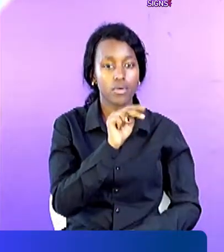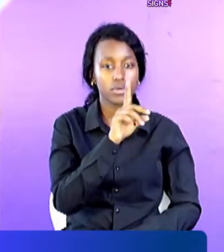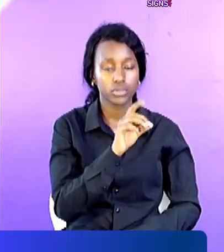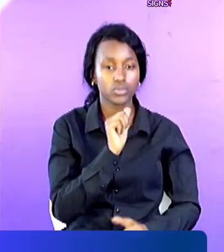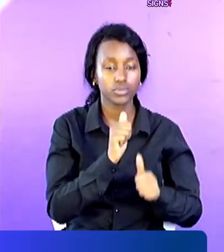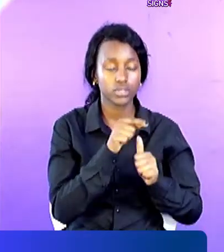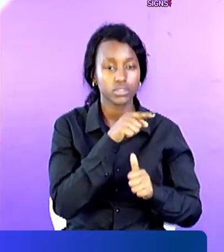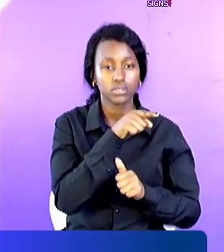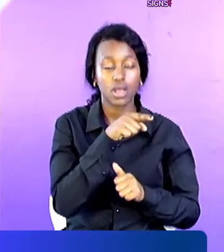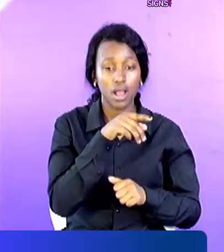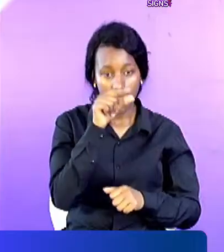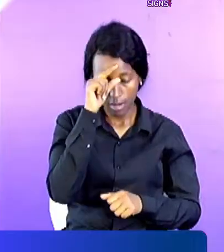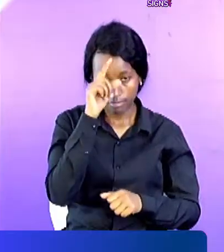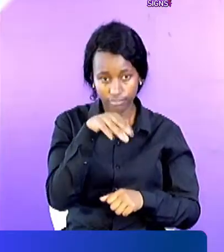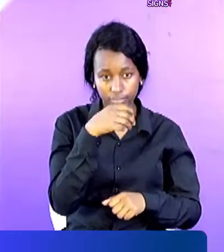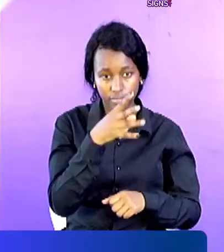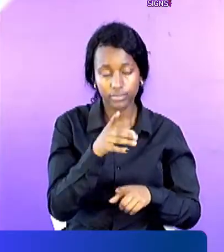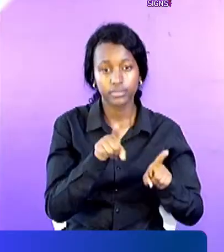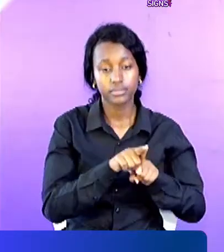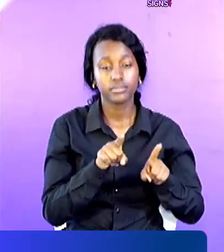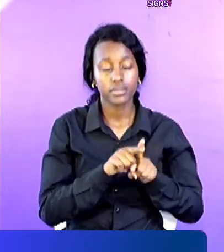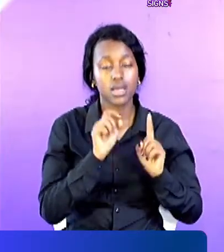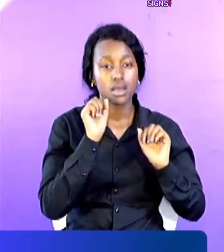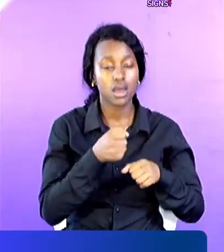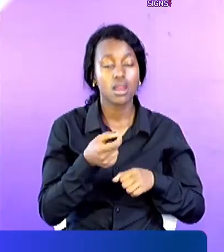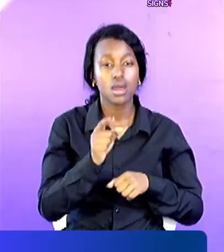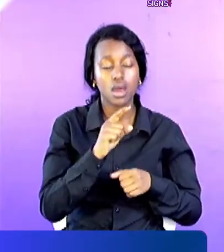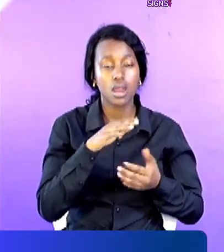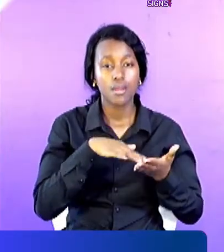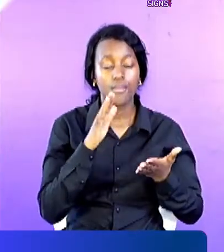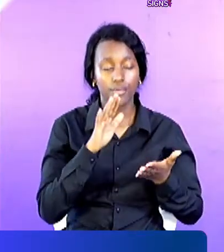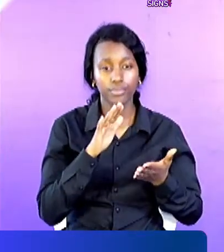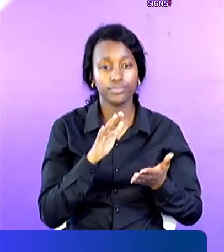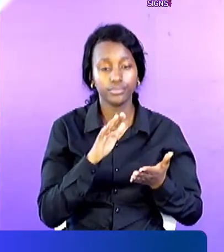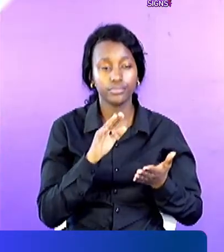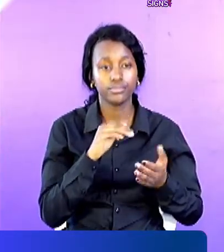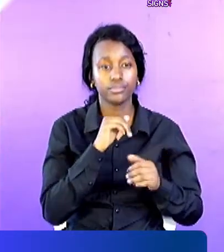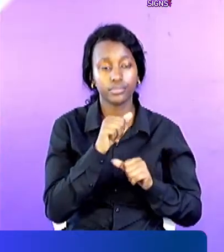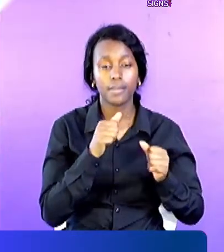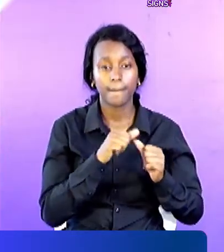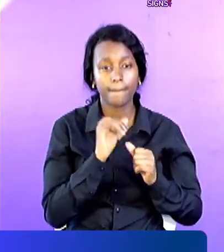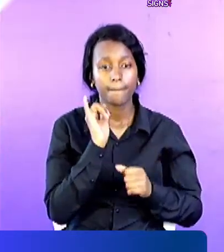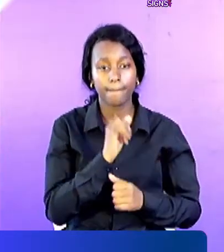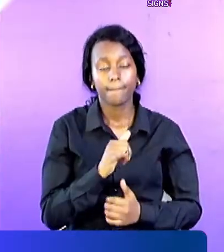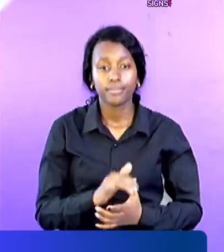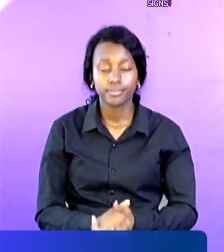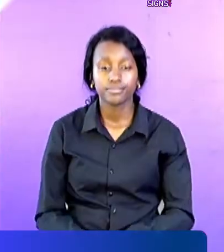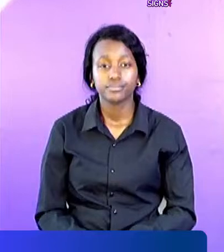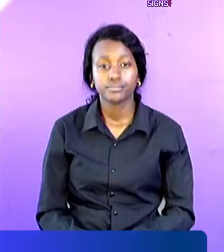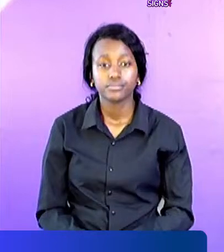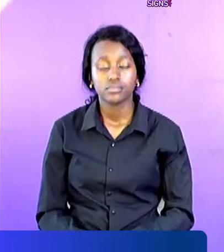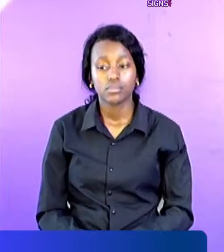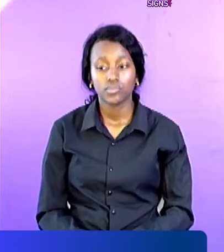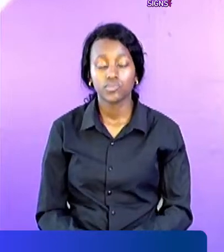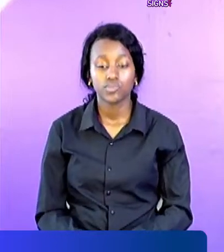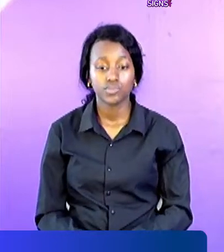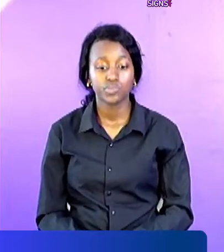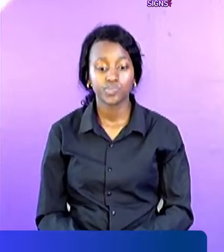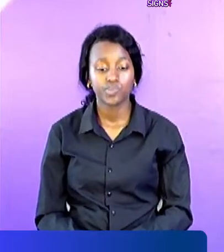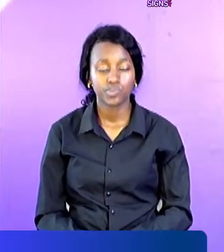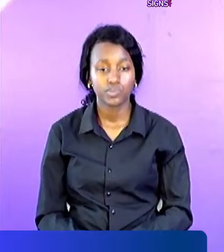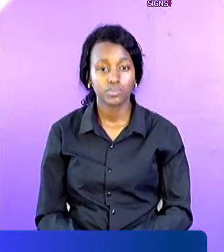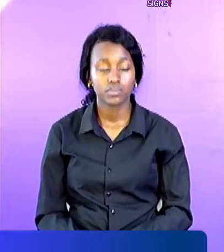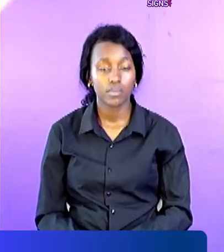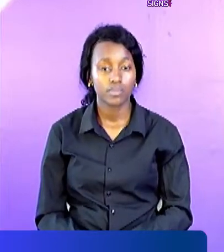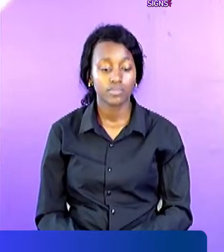a premium on the government bond that is being issued. Yeah. But because there is a higher